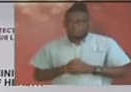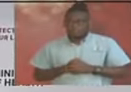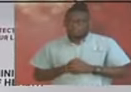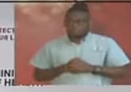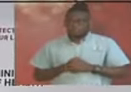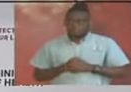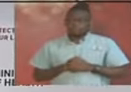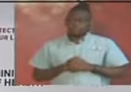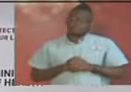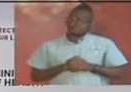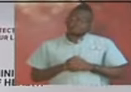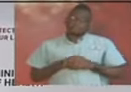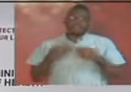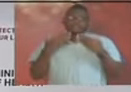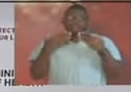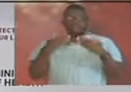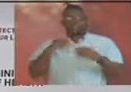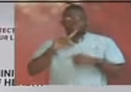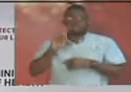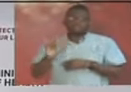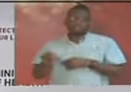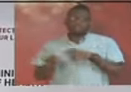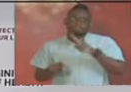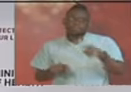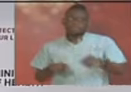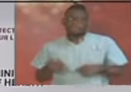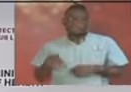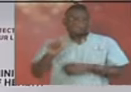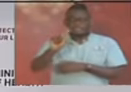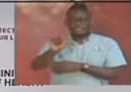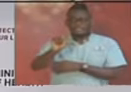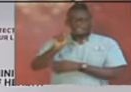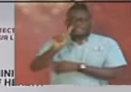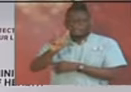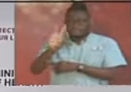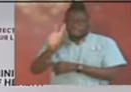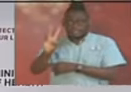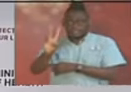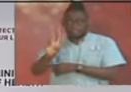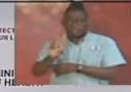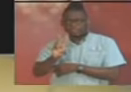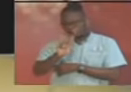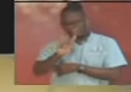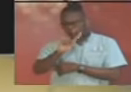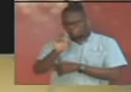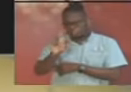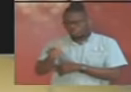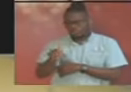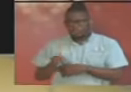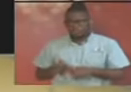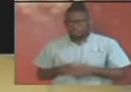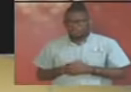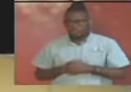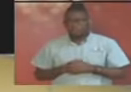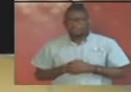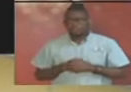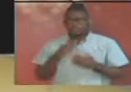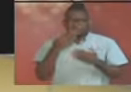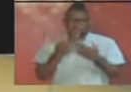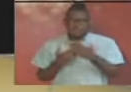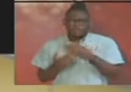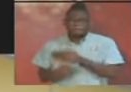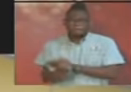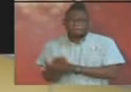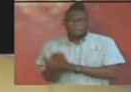Thank you very much. And we go now to TV6, please, for questions. Hi, good morning. Alicia Boucher from